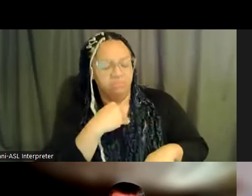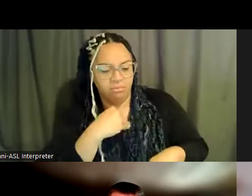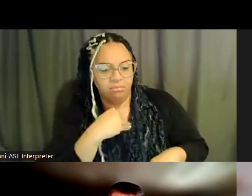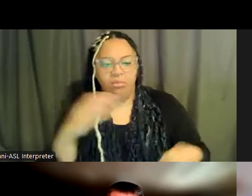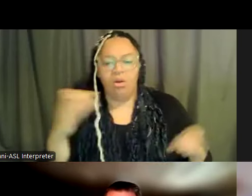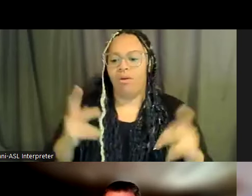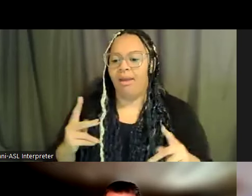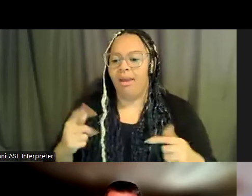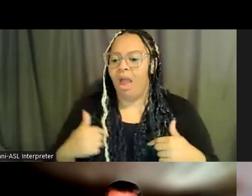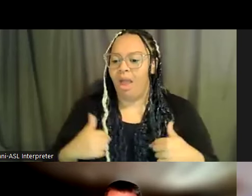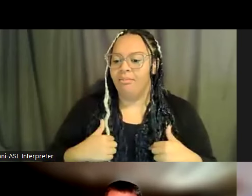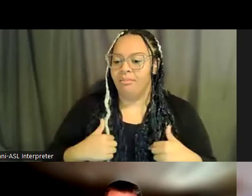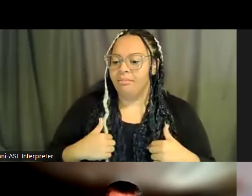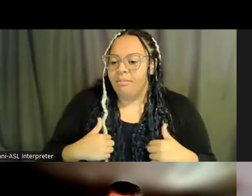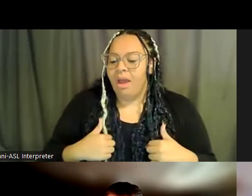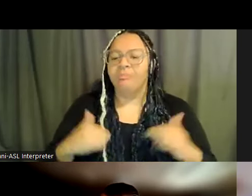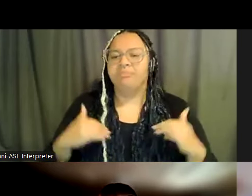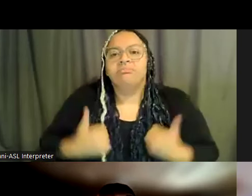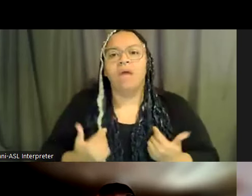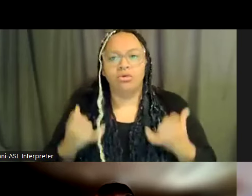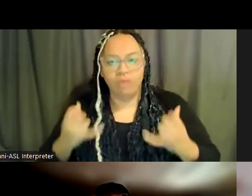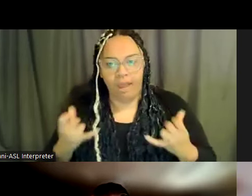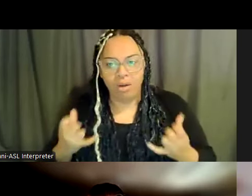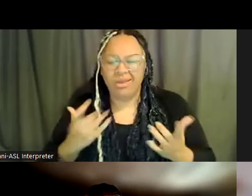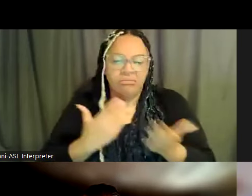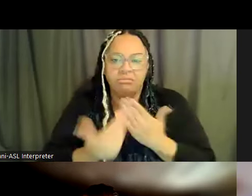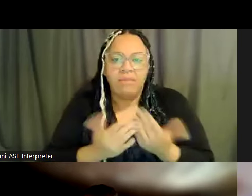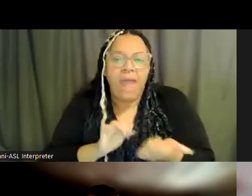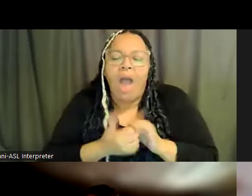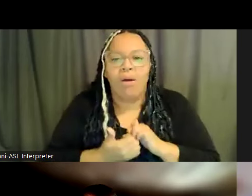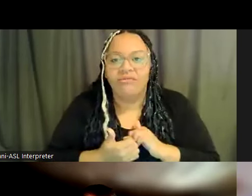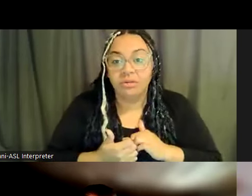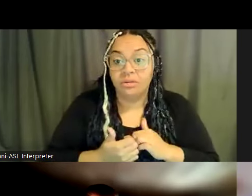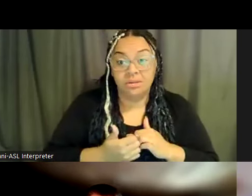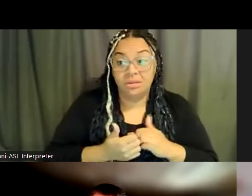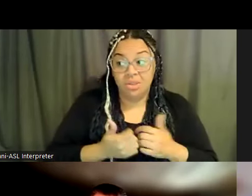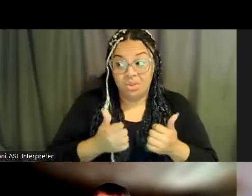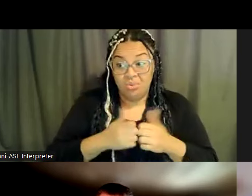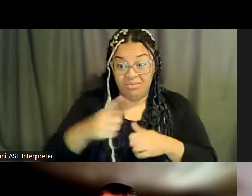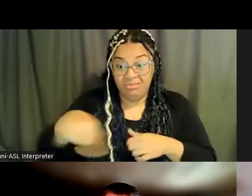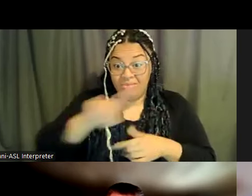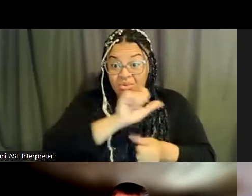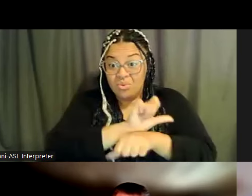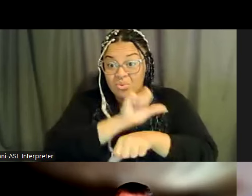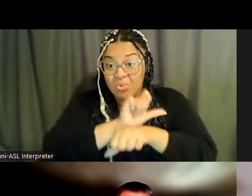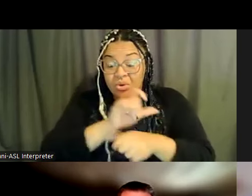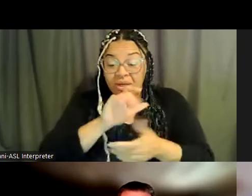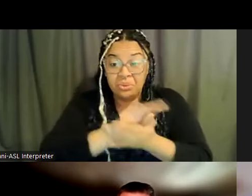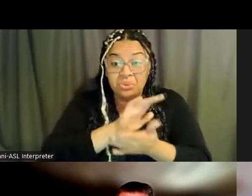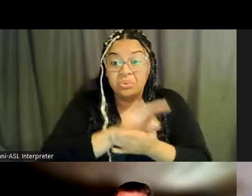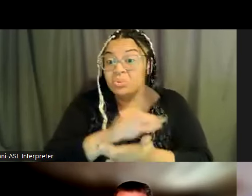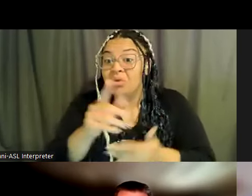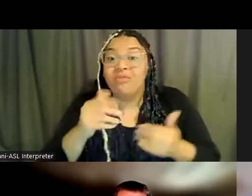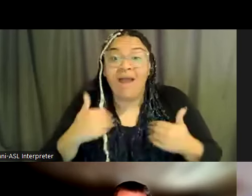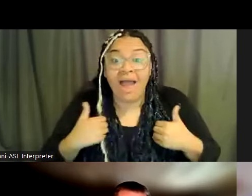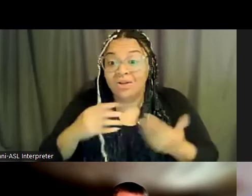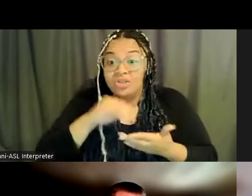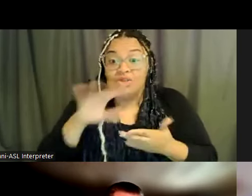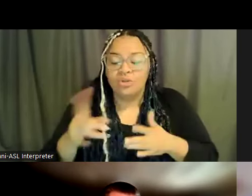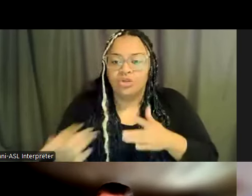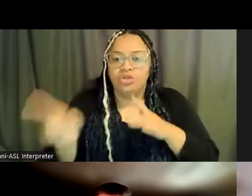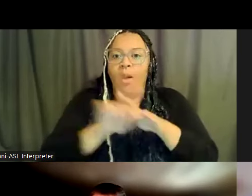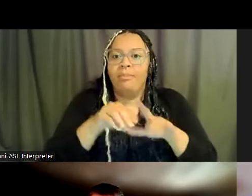gonna get some rest, whatever it is. For those of you who work in schools, you've had a student come into your office completely overwhelmed, and within